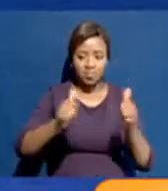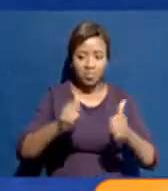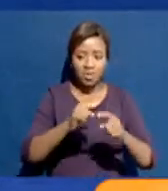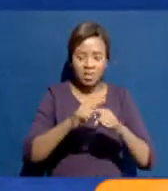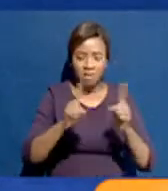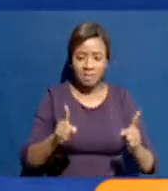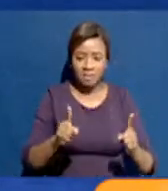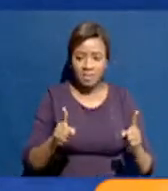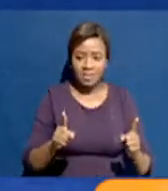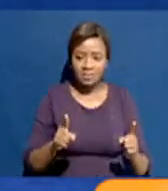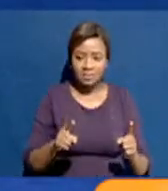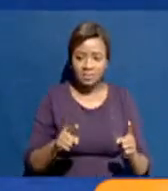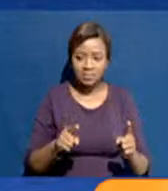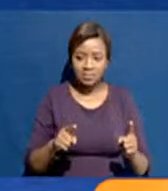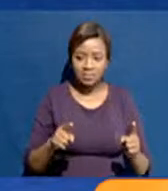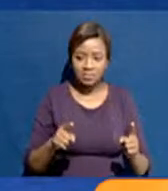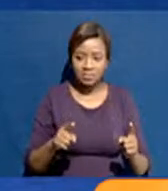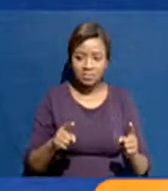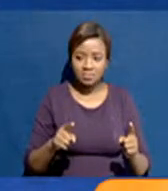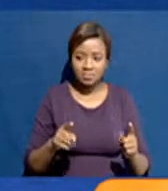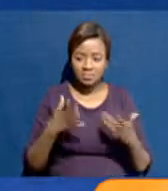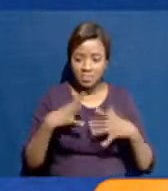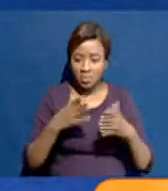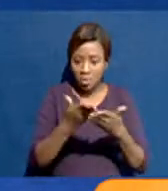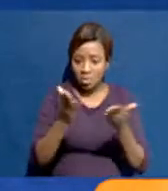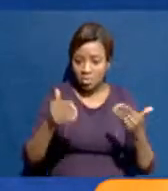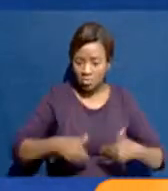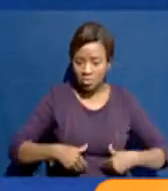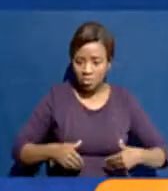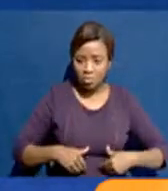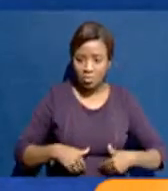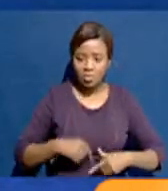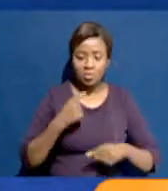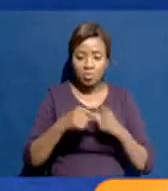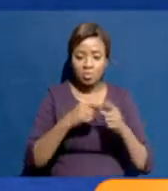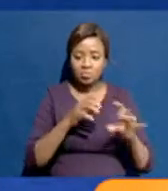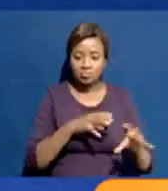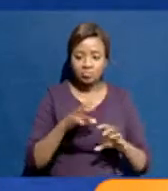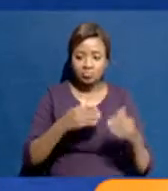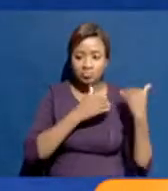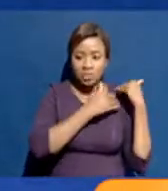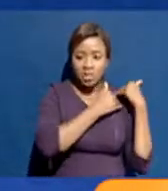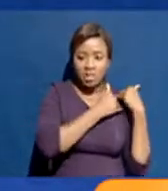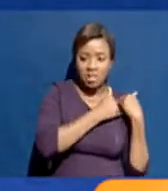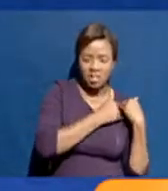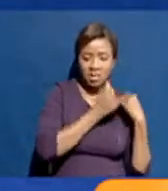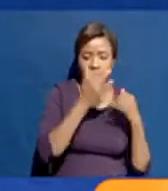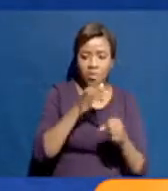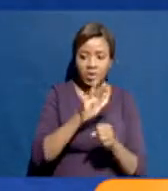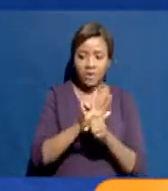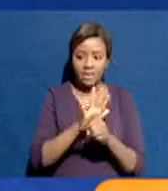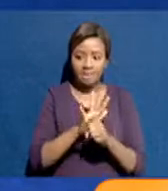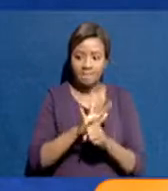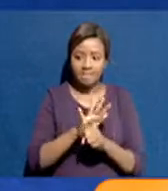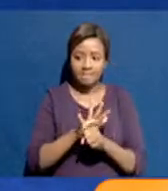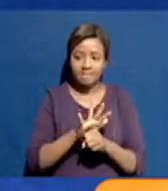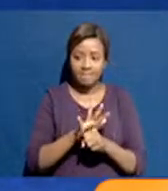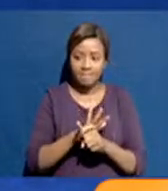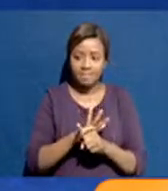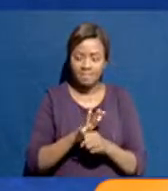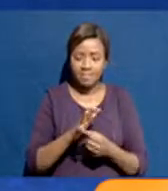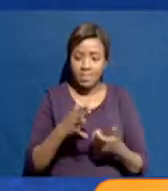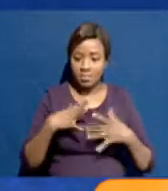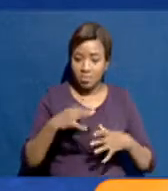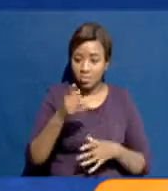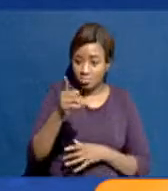yet the young people continue to bear the brunt of, you know, the HIV burden. We get a lot of numbers, the figures that have been read today are